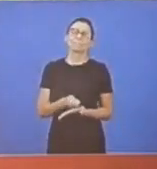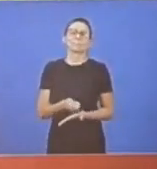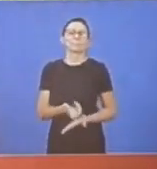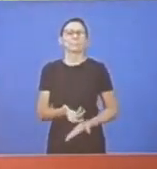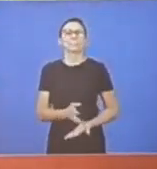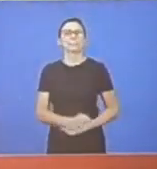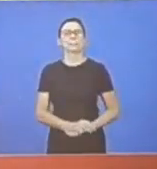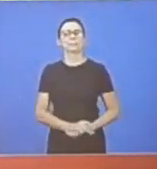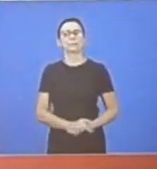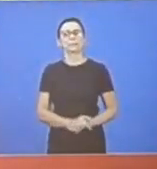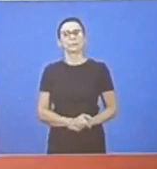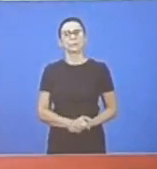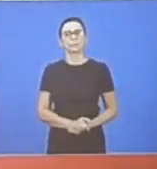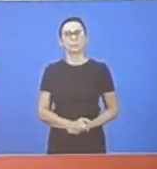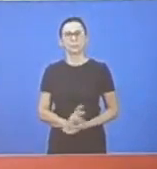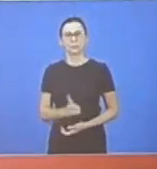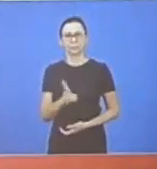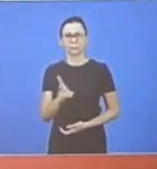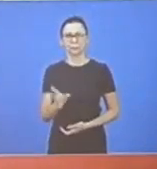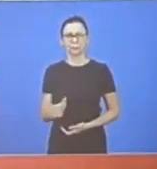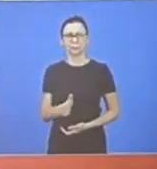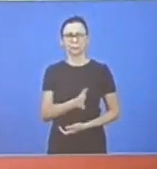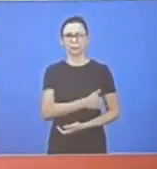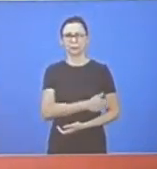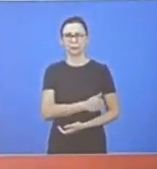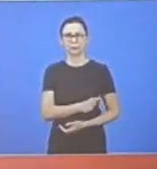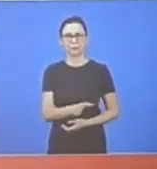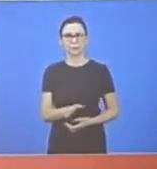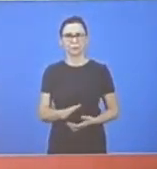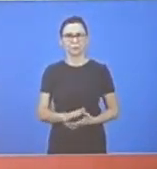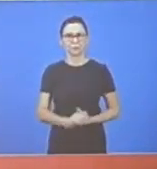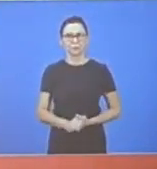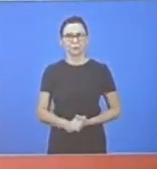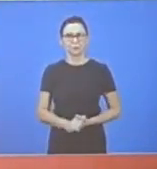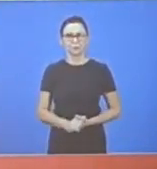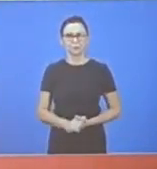It's an insistence from the Holy Spirit. Next.